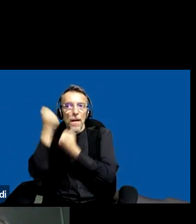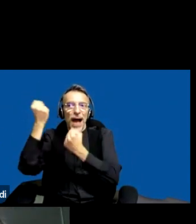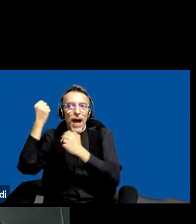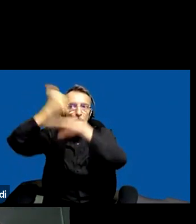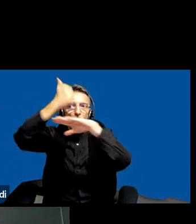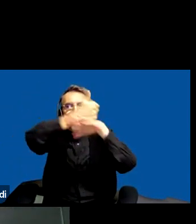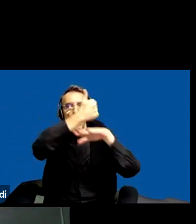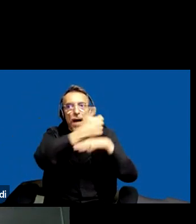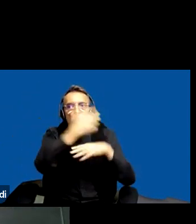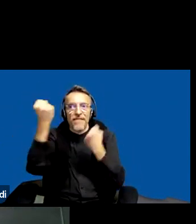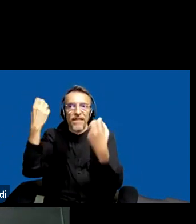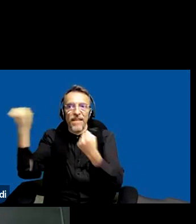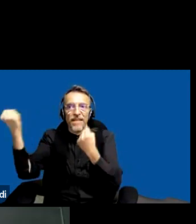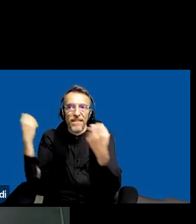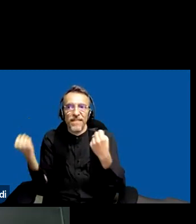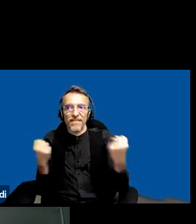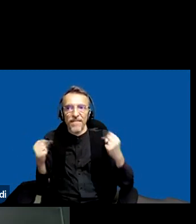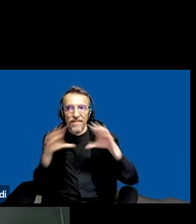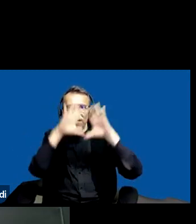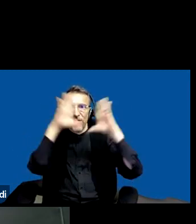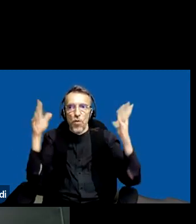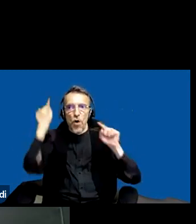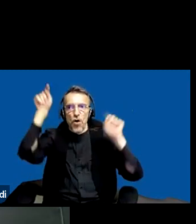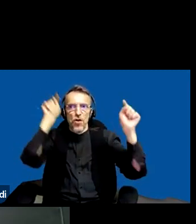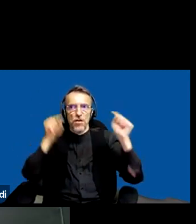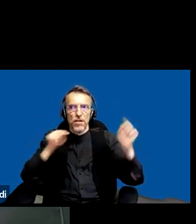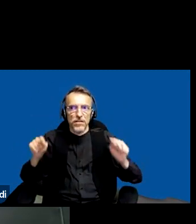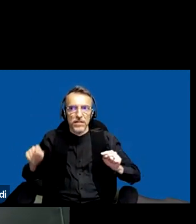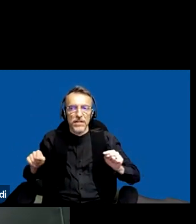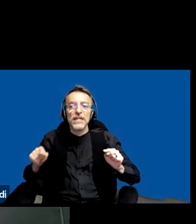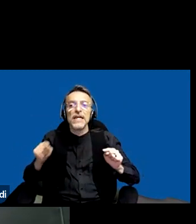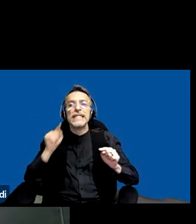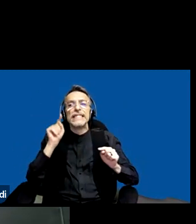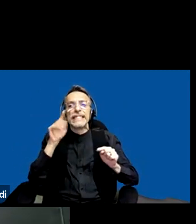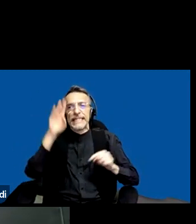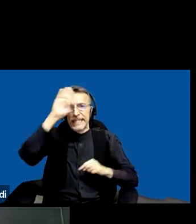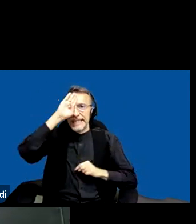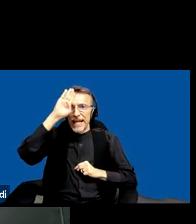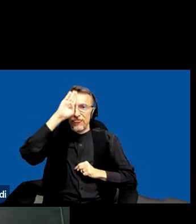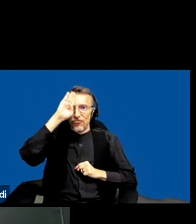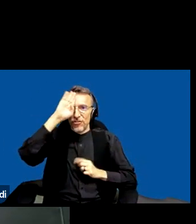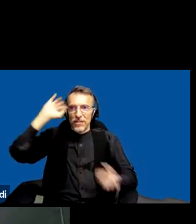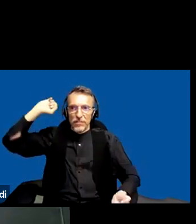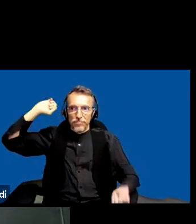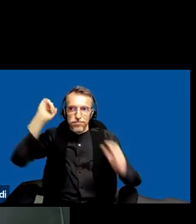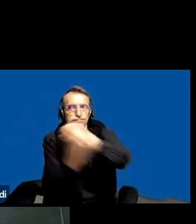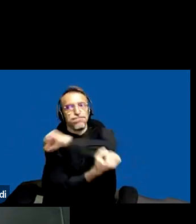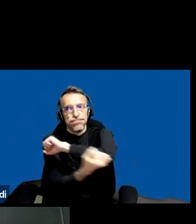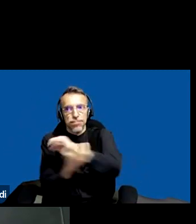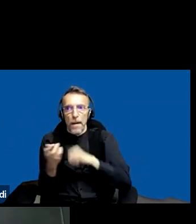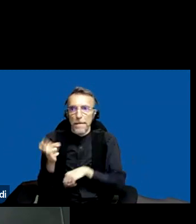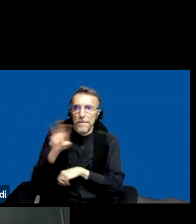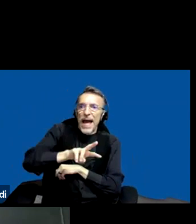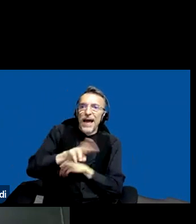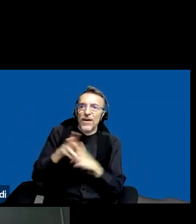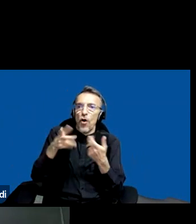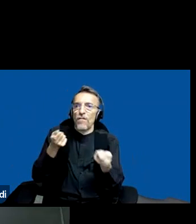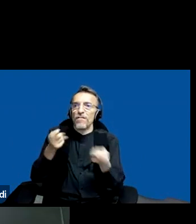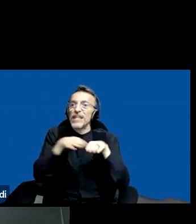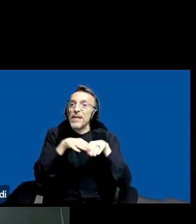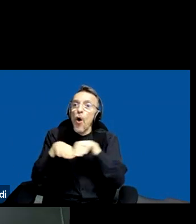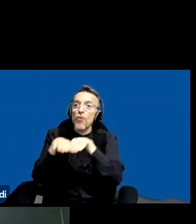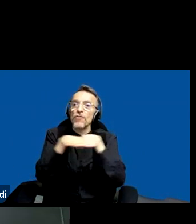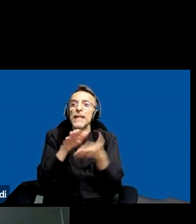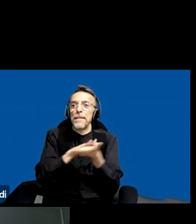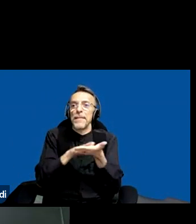world. And you know, there is a danger of an epical kind of transformation of concepts of